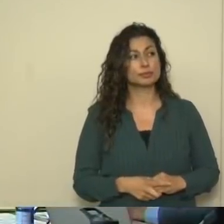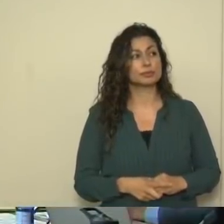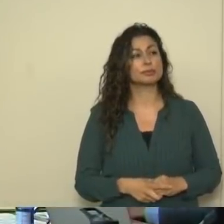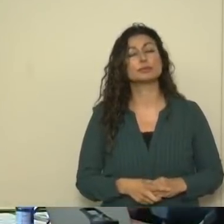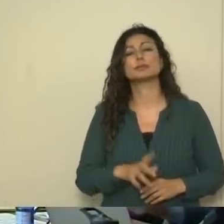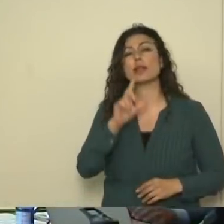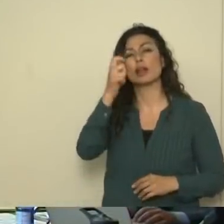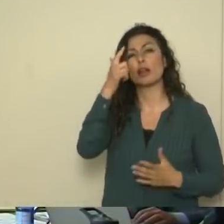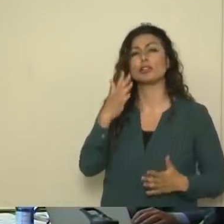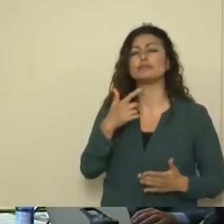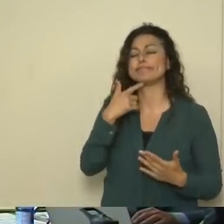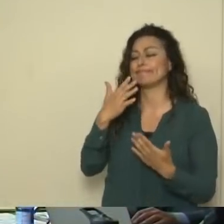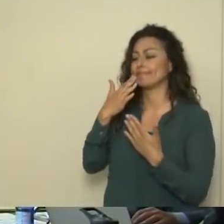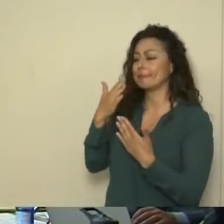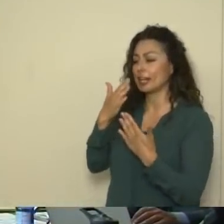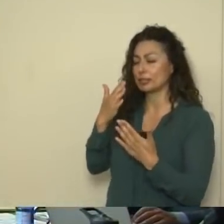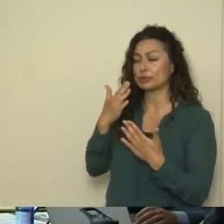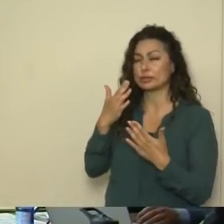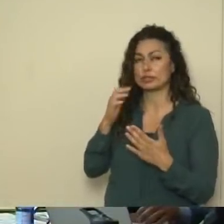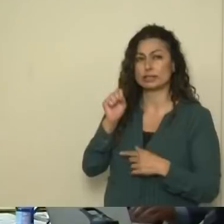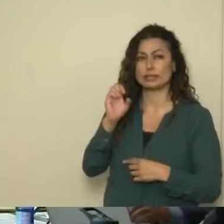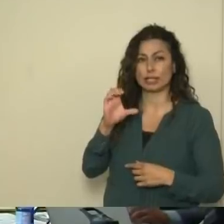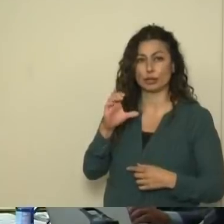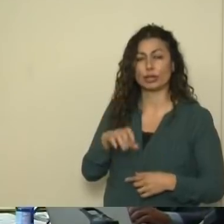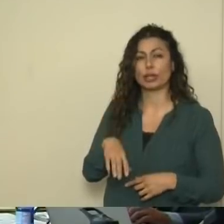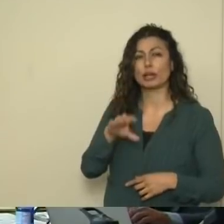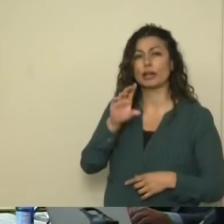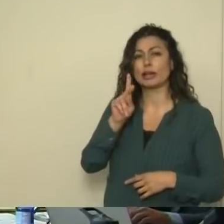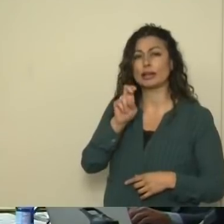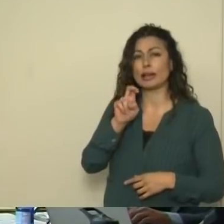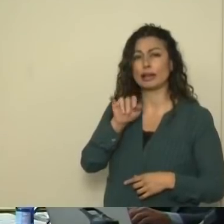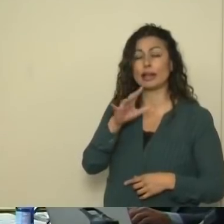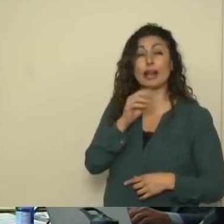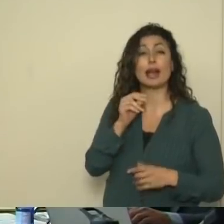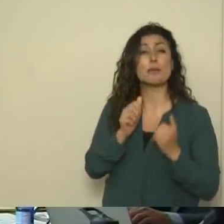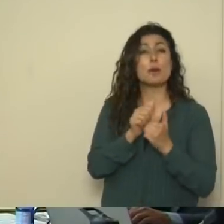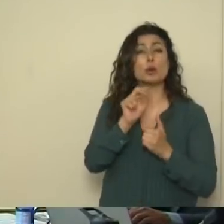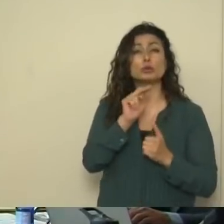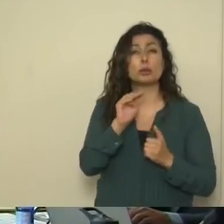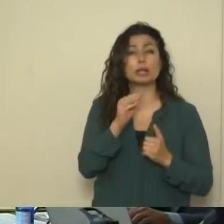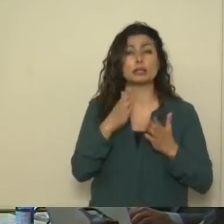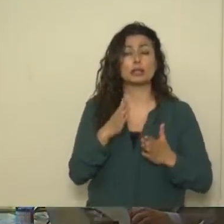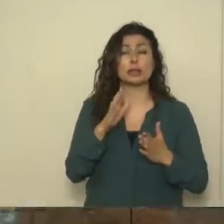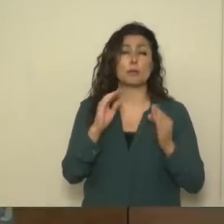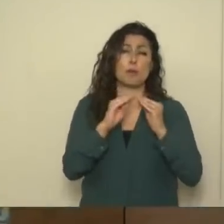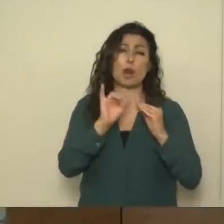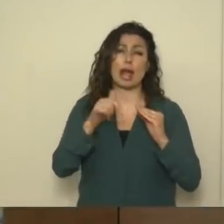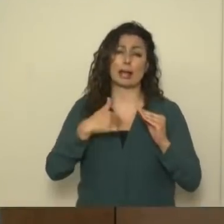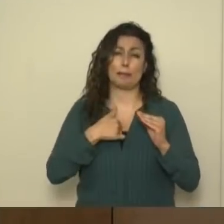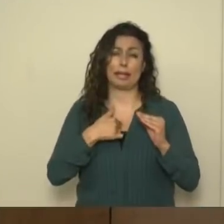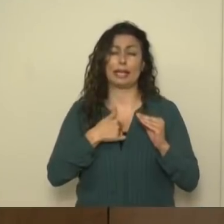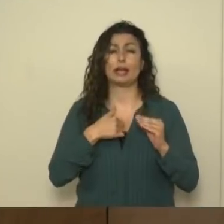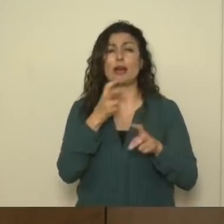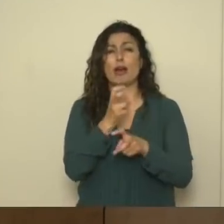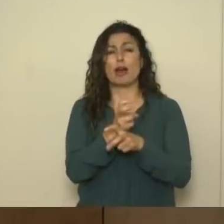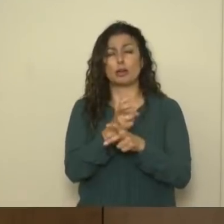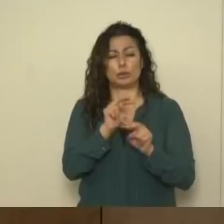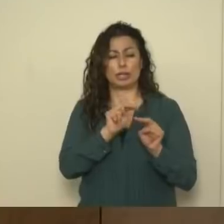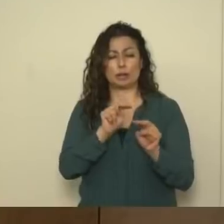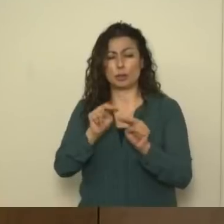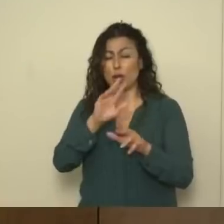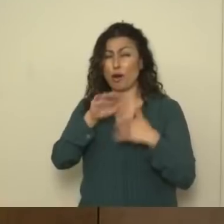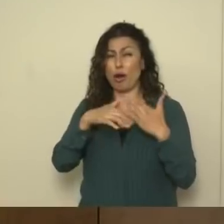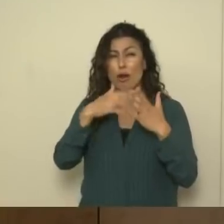Thank you, Secretary Kenny. And most New Mexicans are going to be more like me in the context of hard to keep track of all